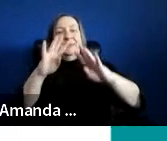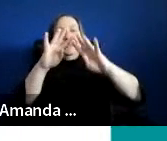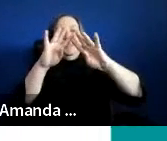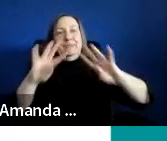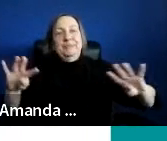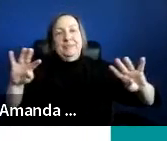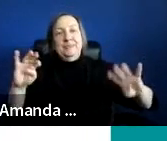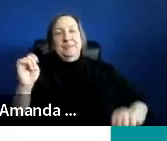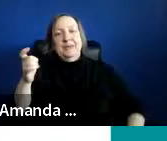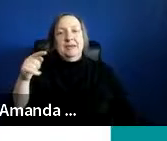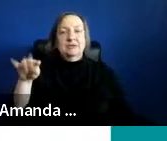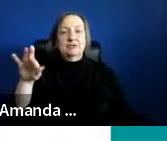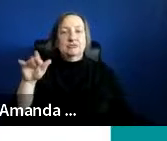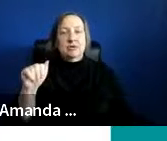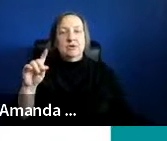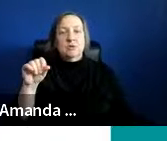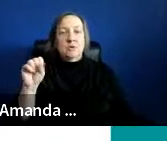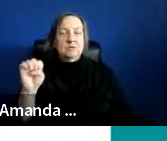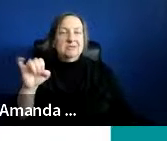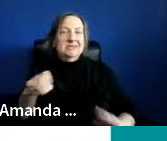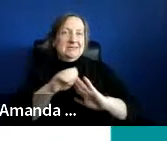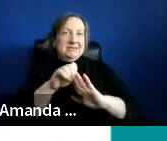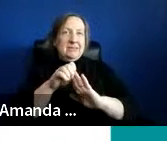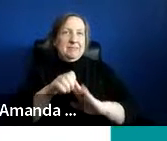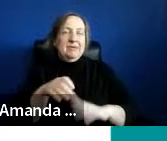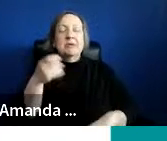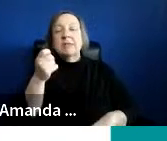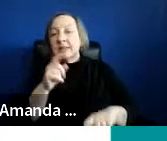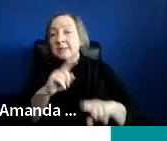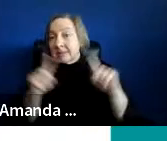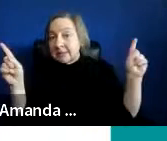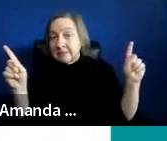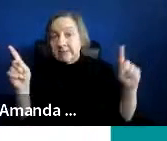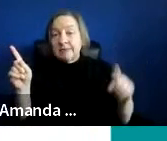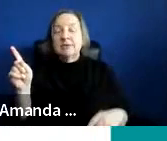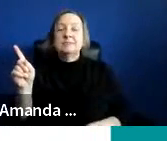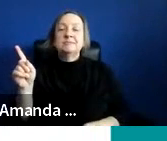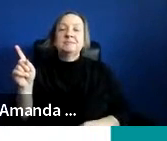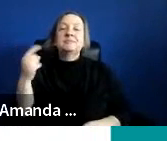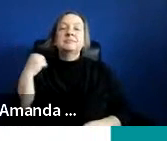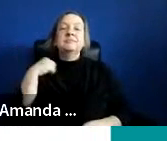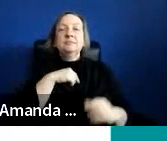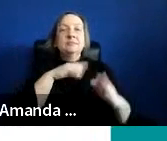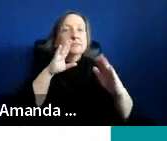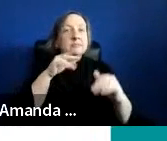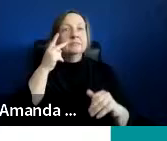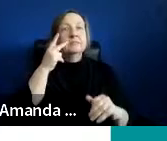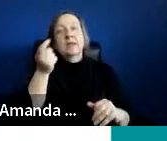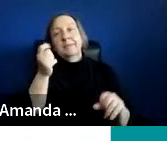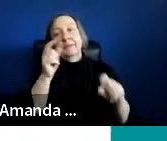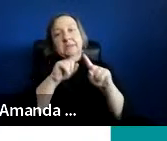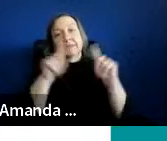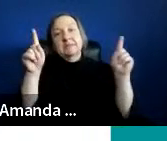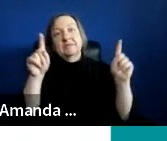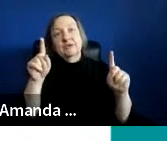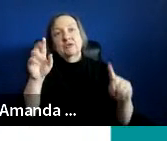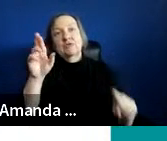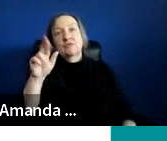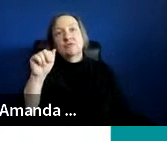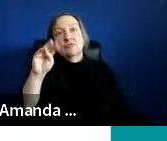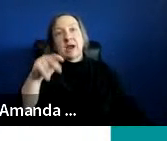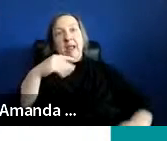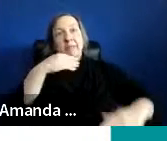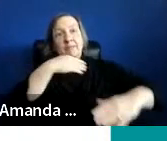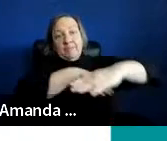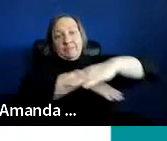example. A slightly different, we expect to see slightly different ramps between the